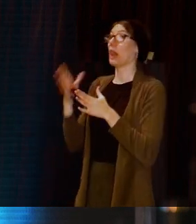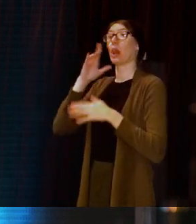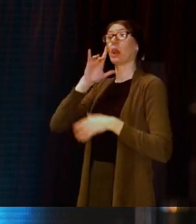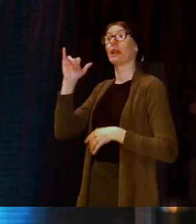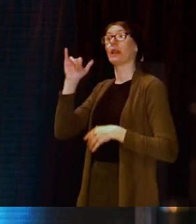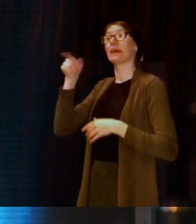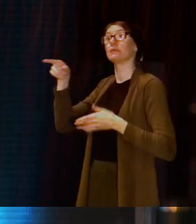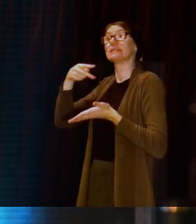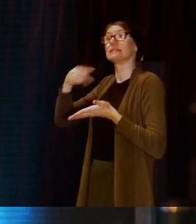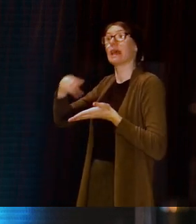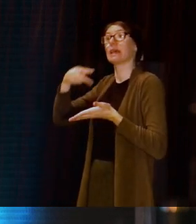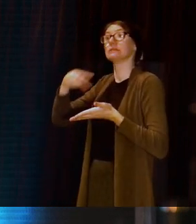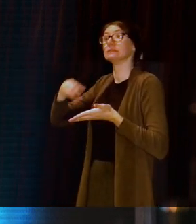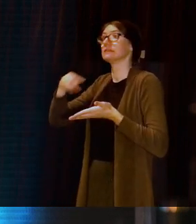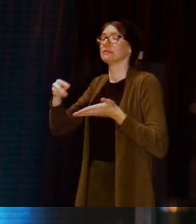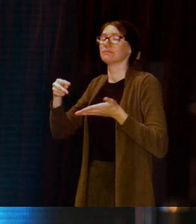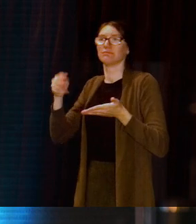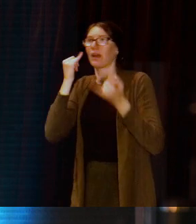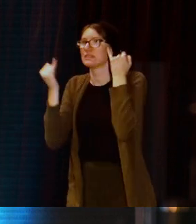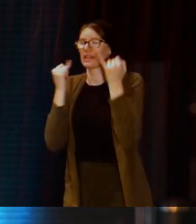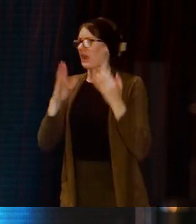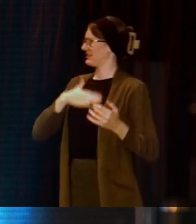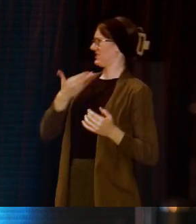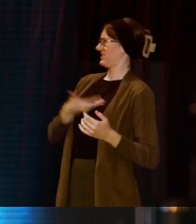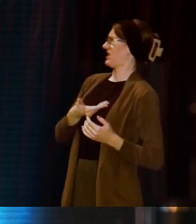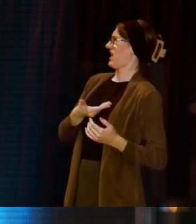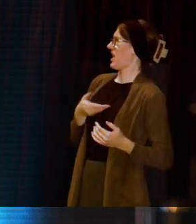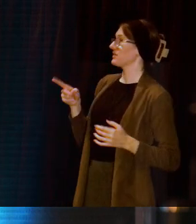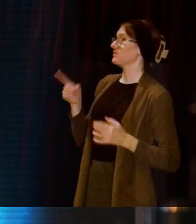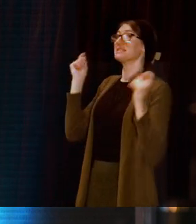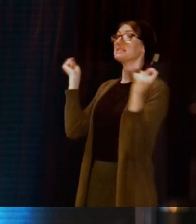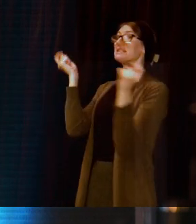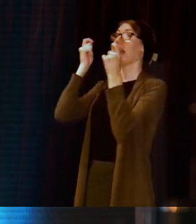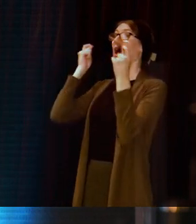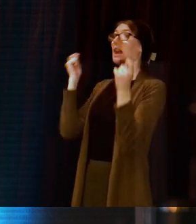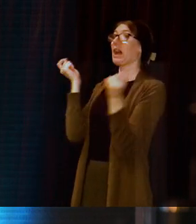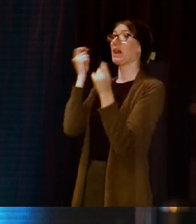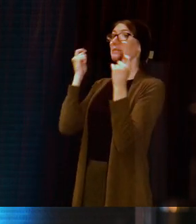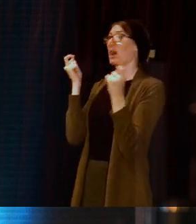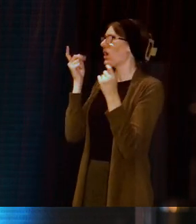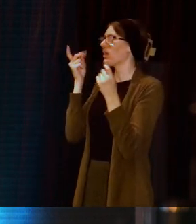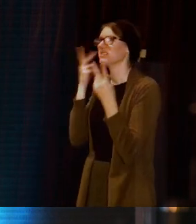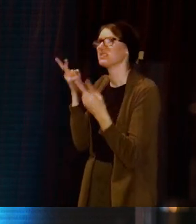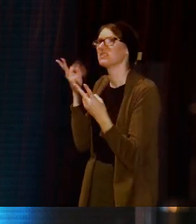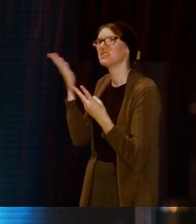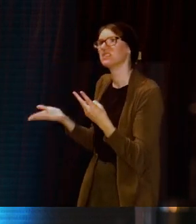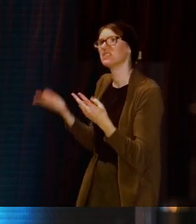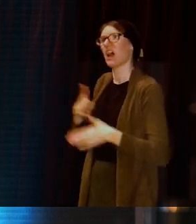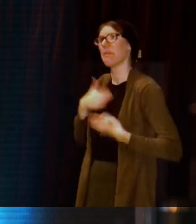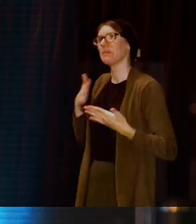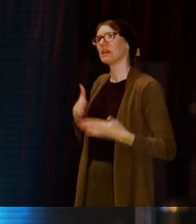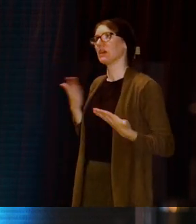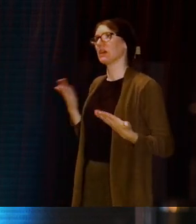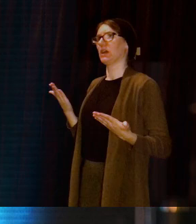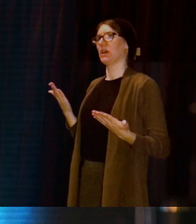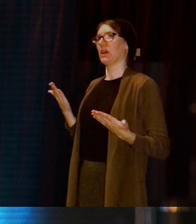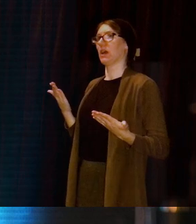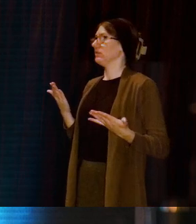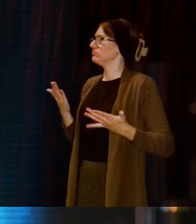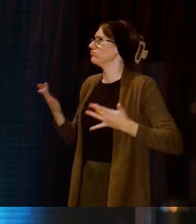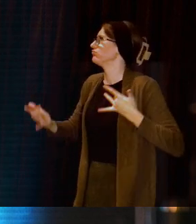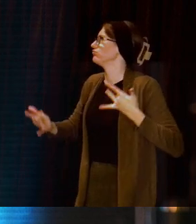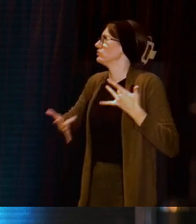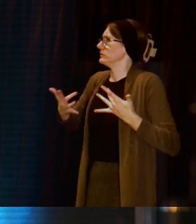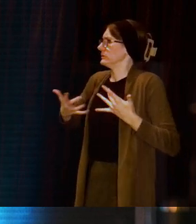a dance. And the whole idea was to get us all upset as to how much he was celebrating. See how happy he is? And it was designed to arouse